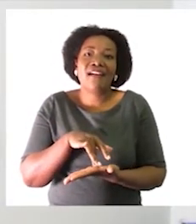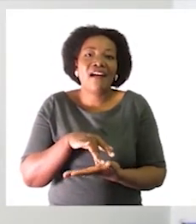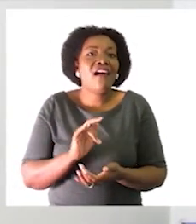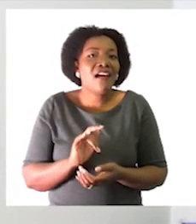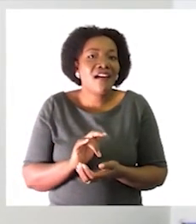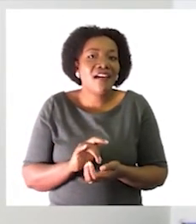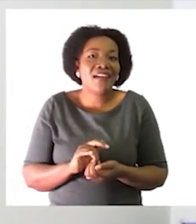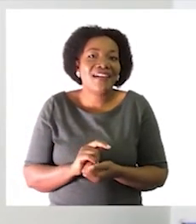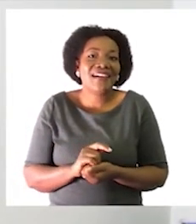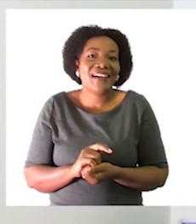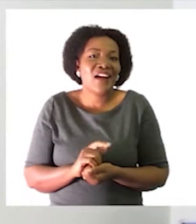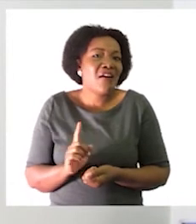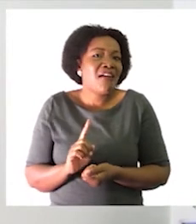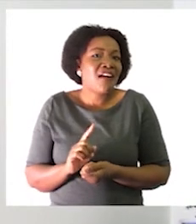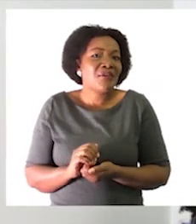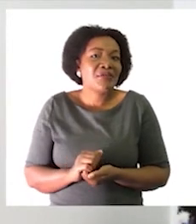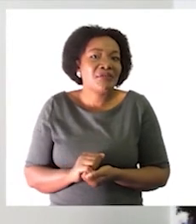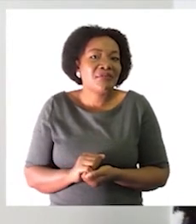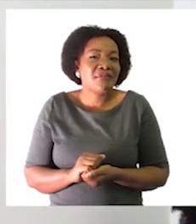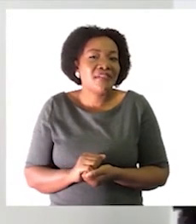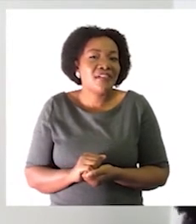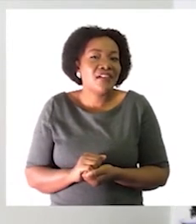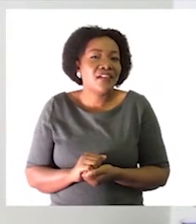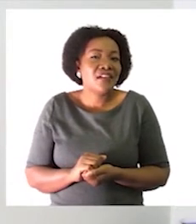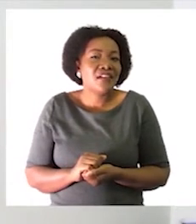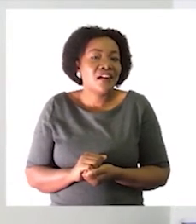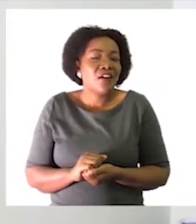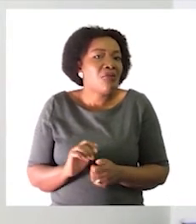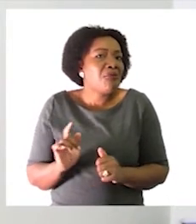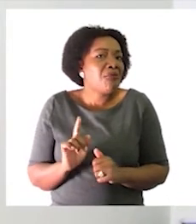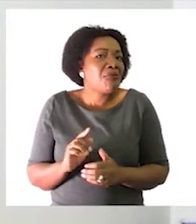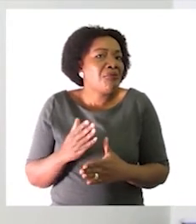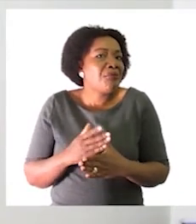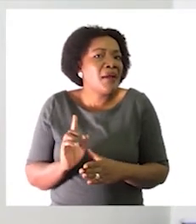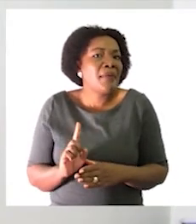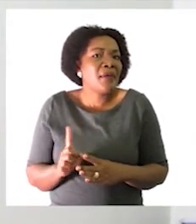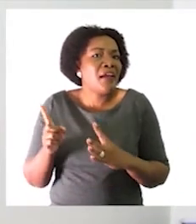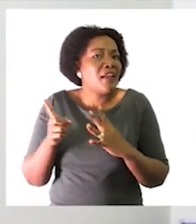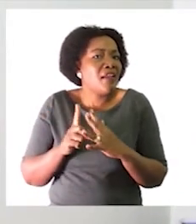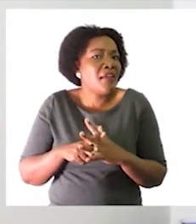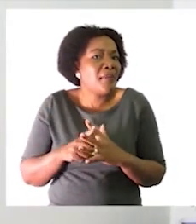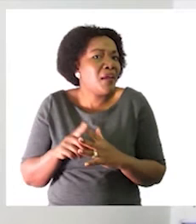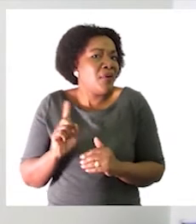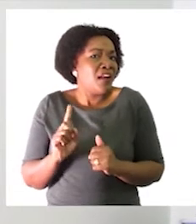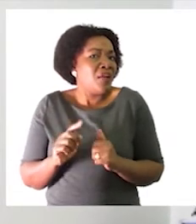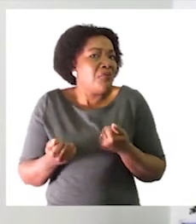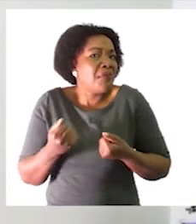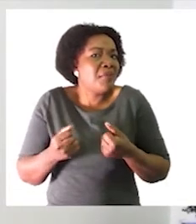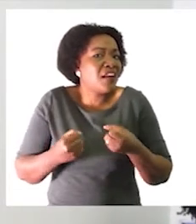do? What do we do when we find the number in the middle? Because you can either run back or